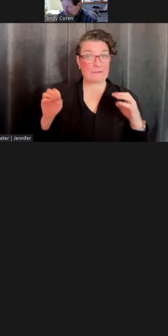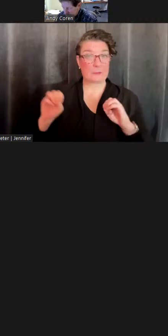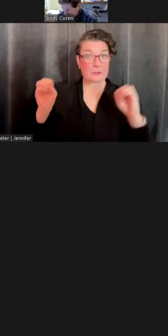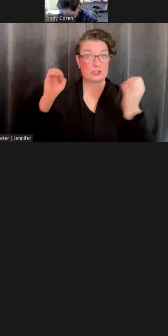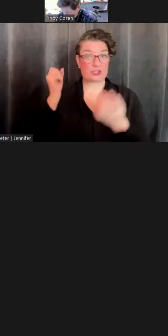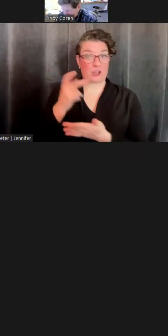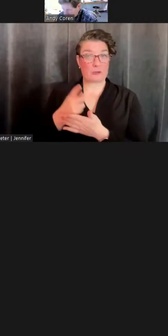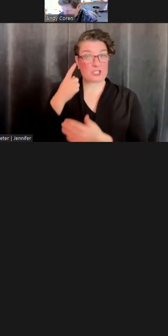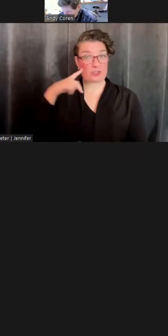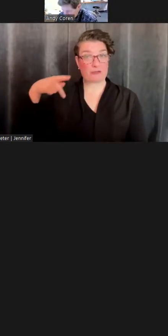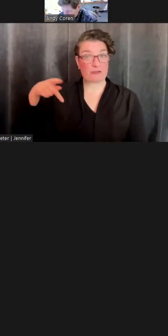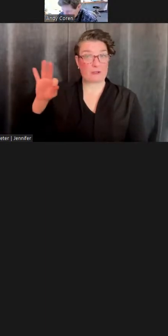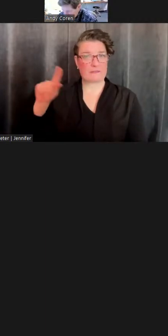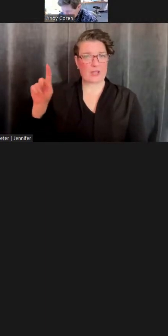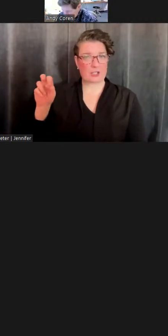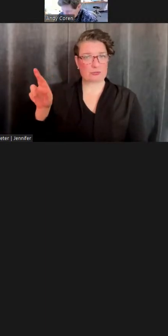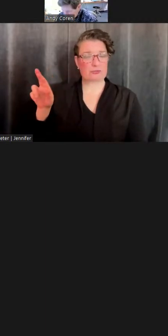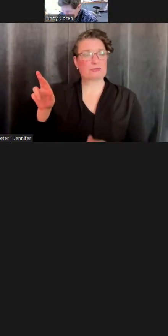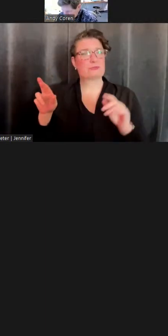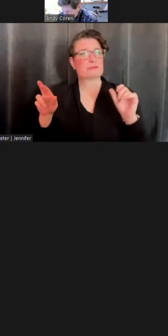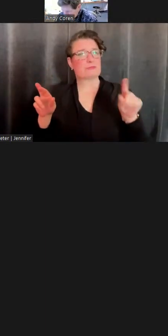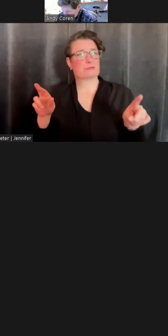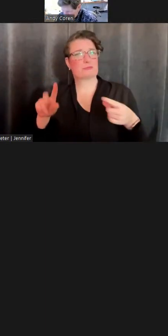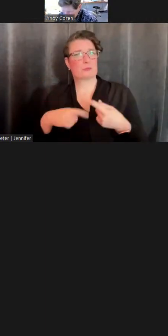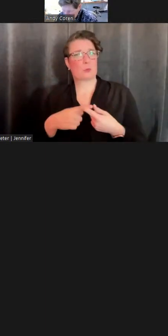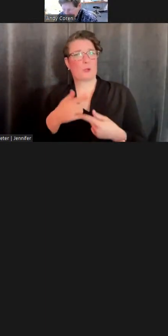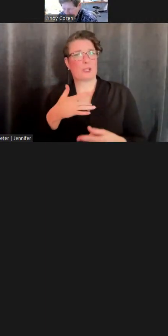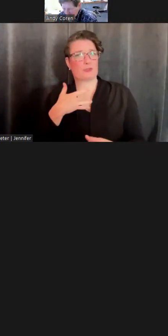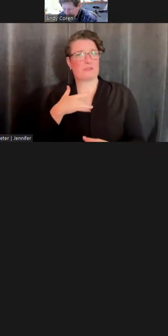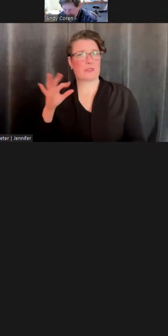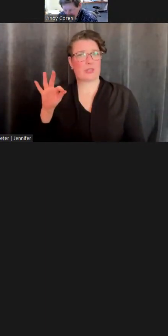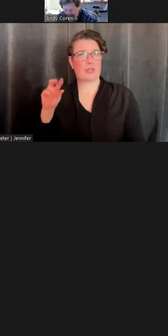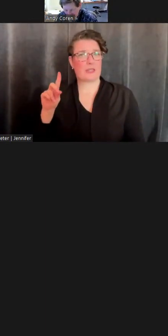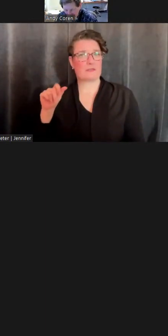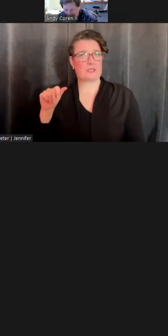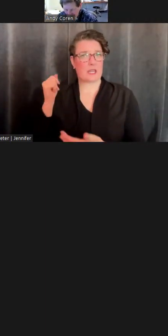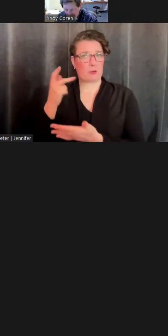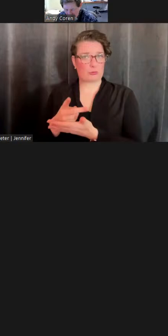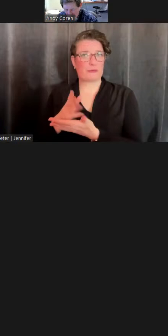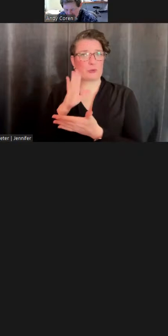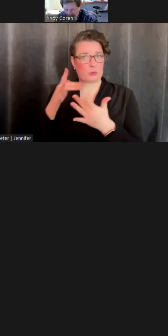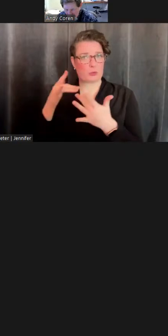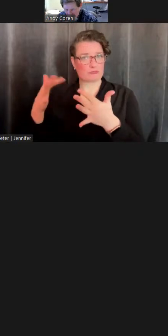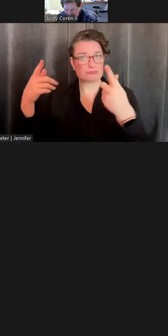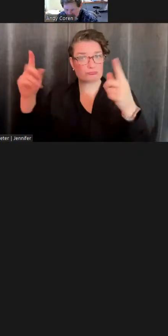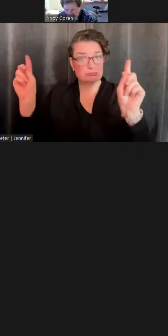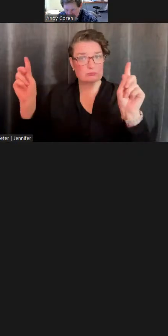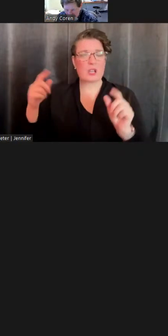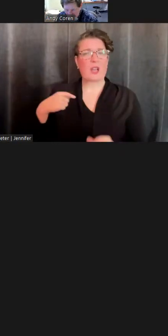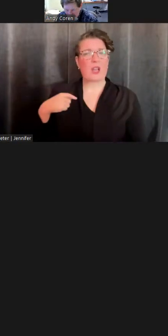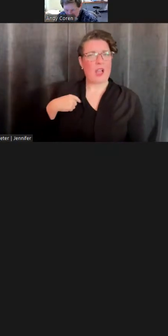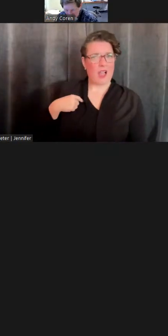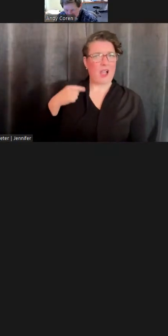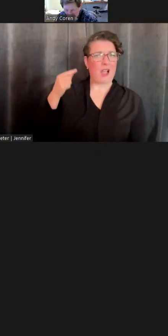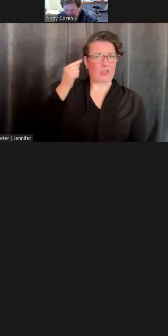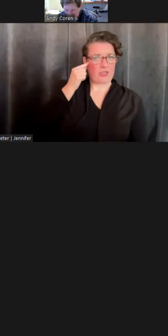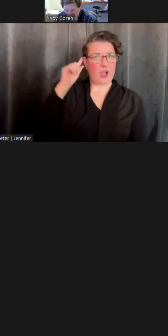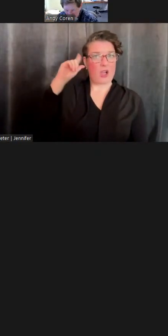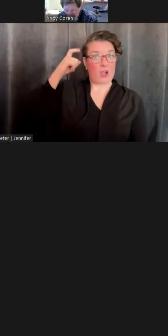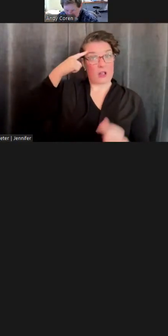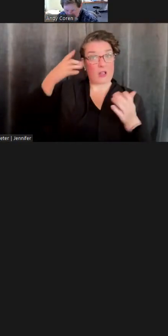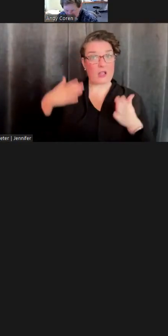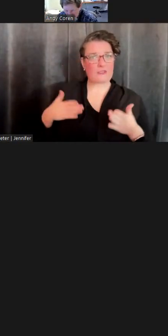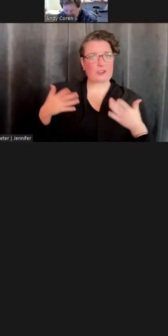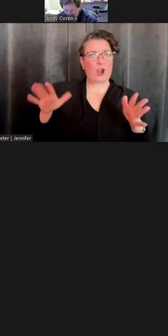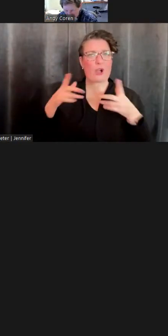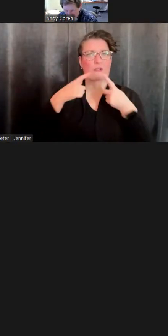Pfizer. When do you believe the FDA approval will go through? It is my understanding Governor Newsom made a